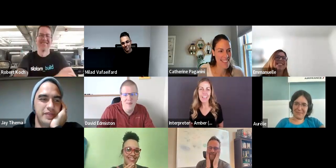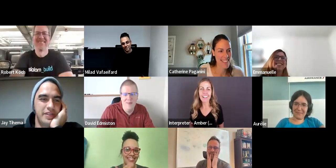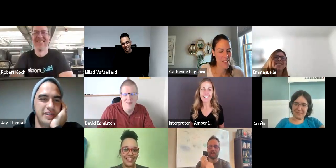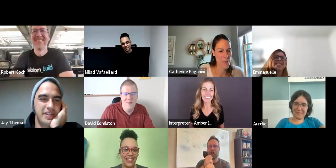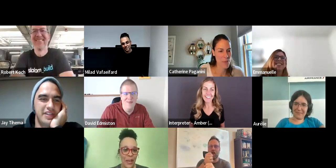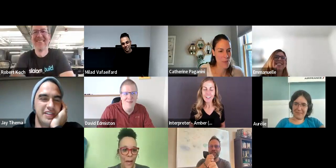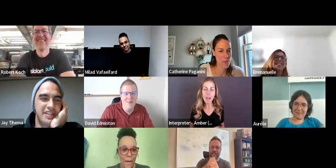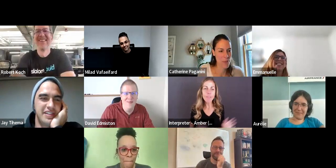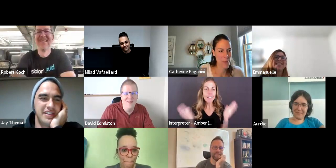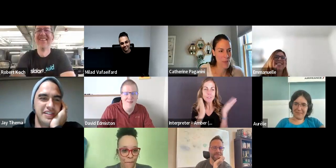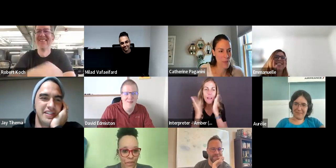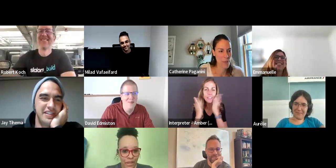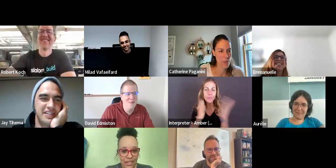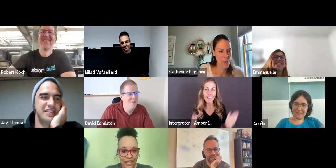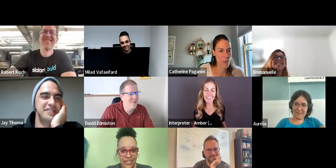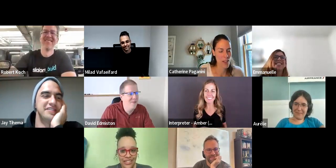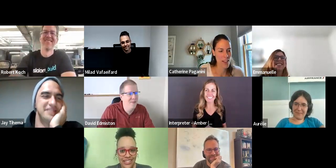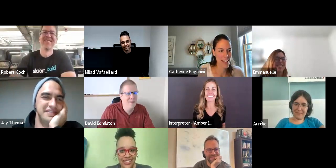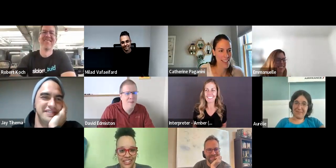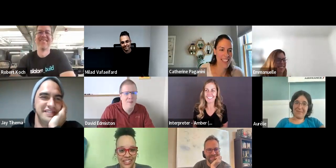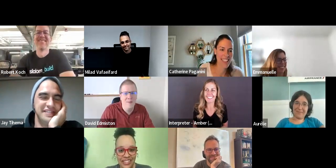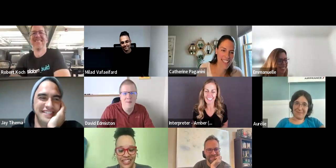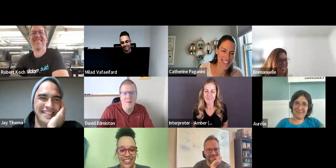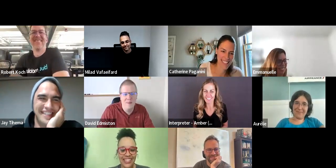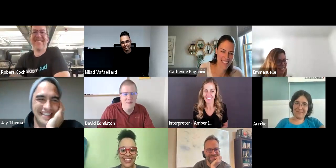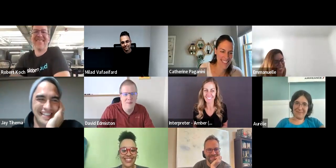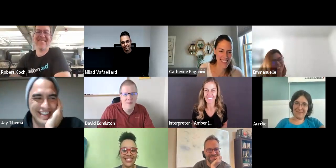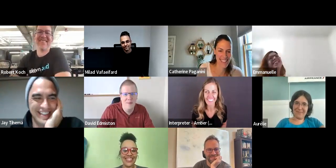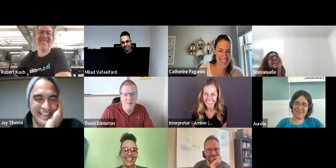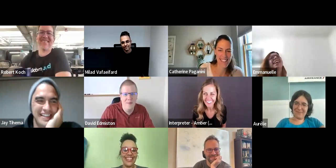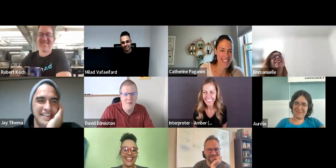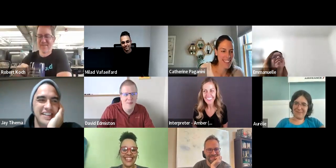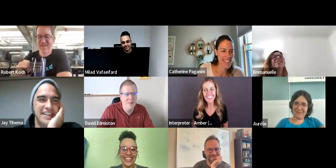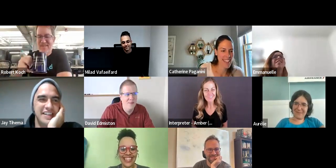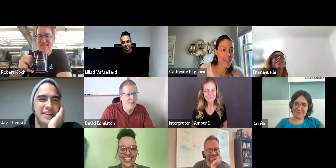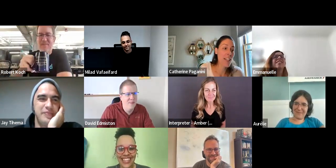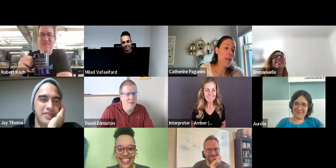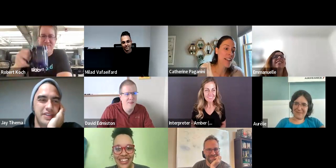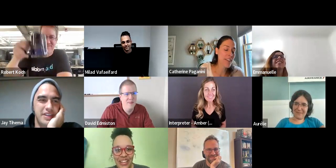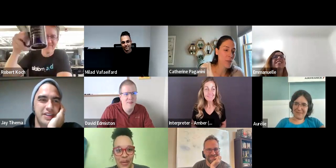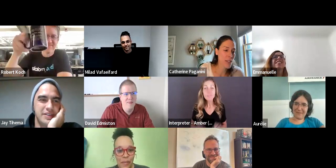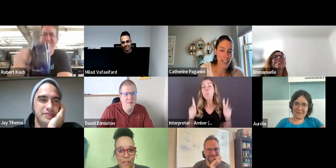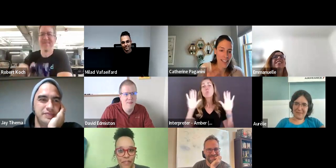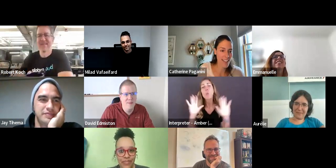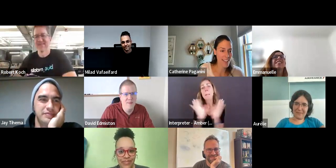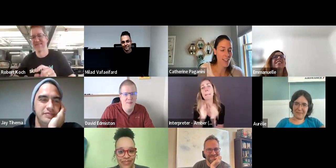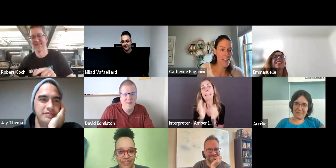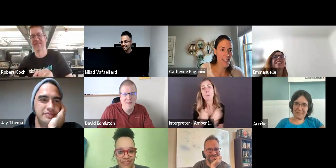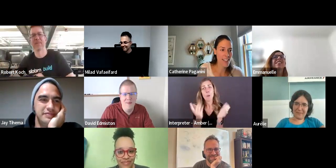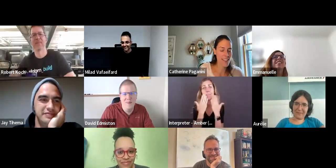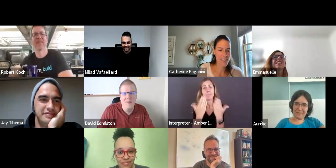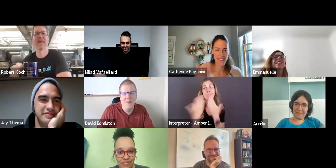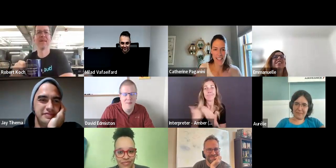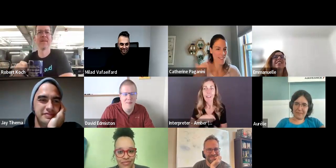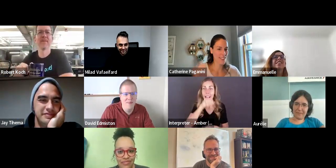Oh, yeah. Coffee, smack in your face. Keep yourself awake. And great meeting, everyone. Like, I love